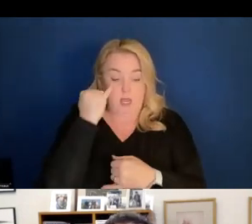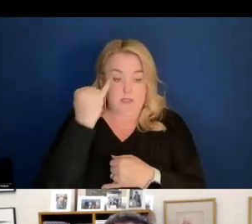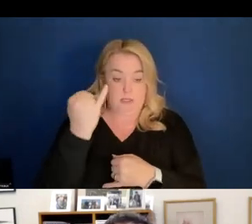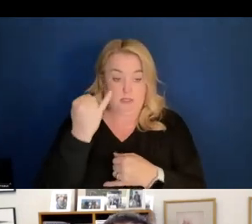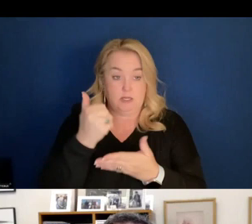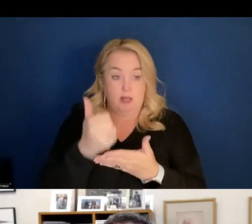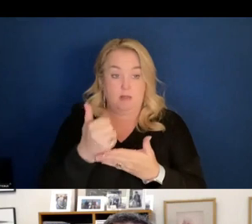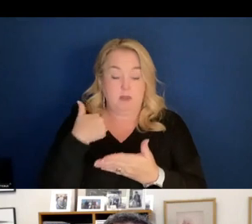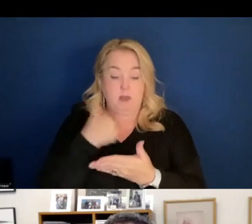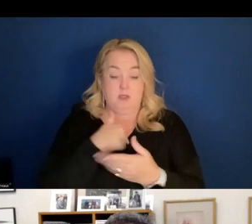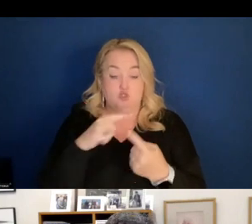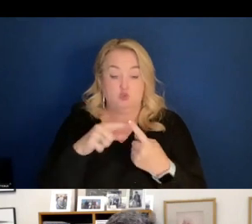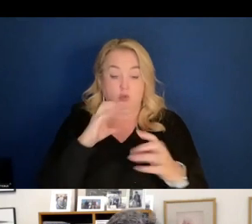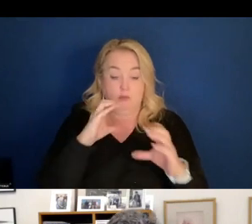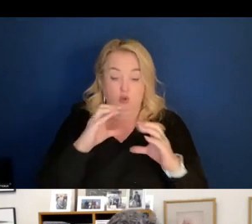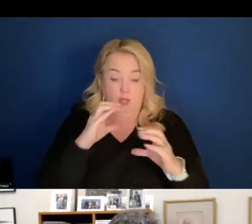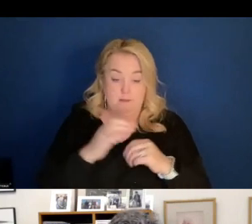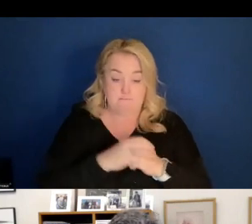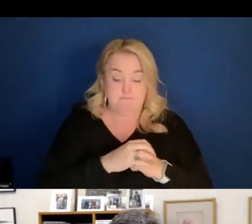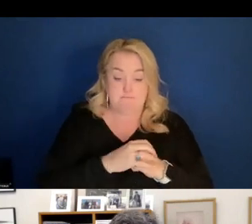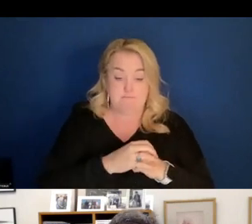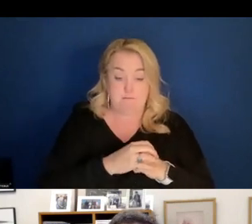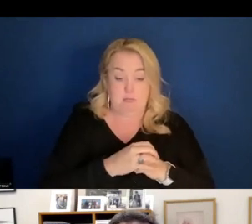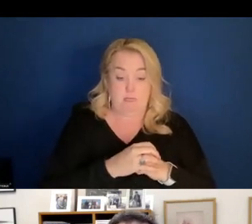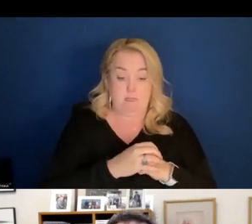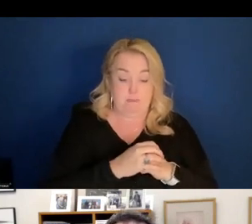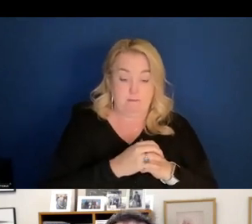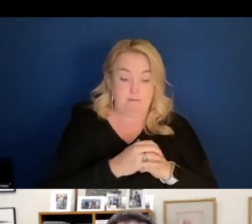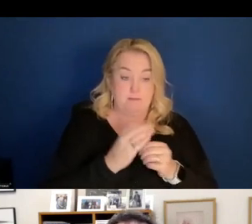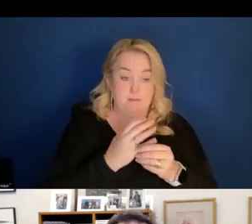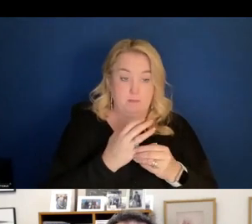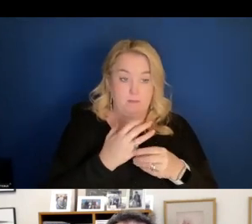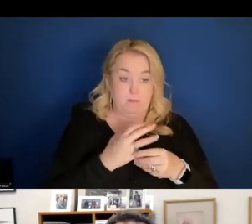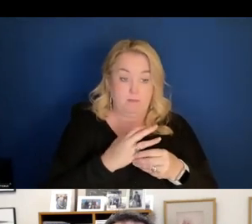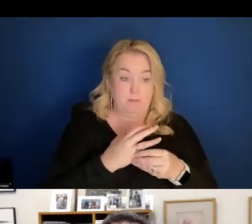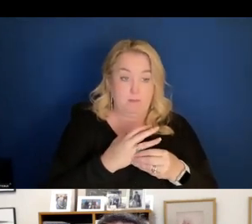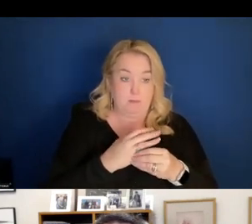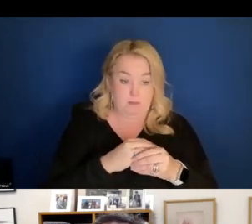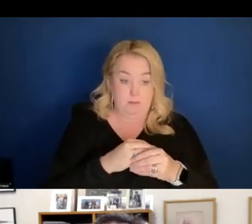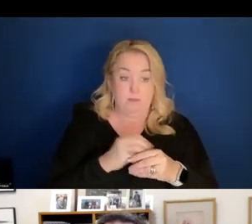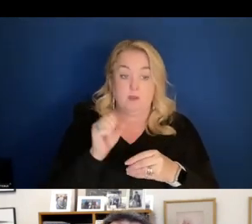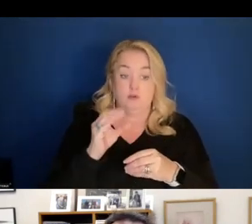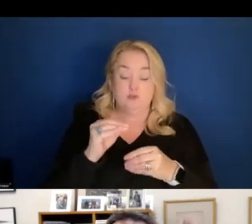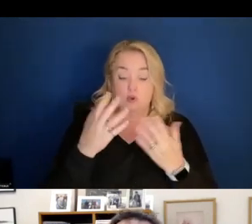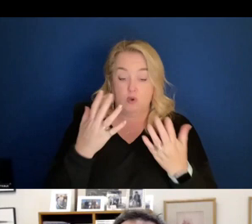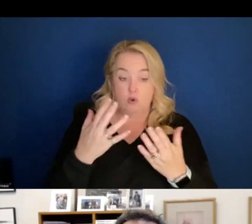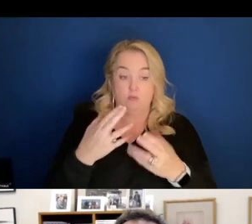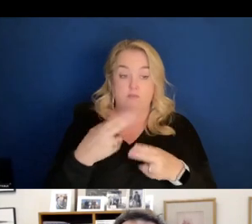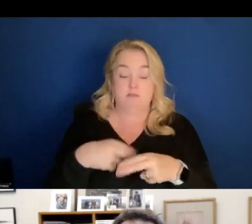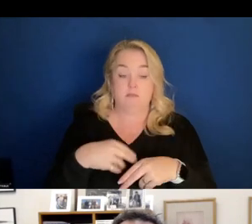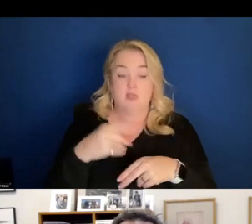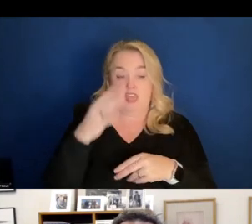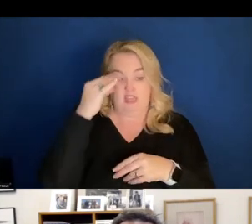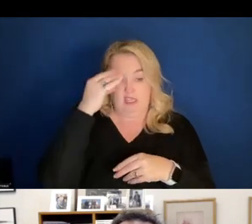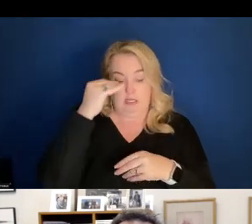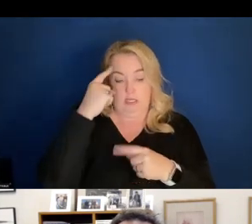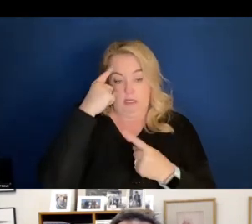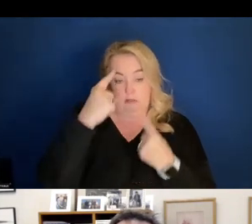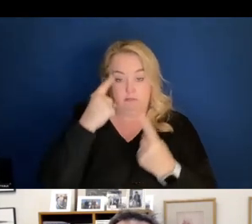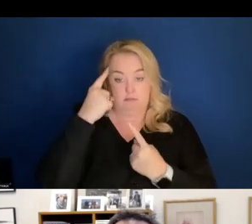communicate, engage, and recruit people into our programs. So let's talk just briefly about thinking strategically.